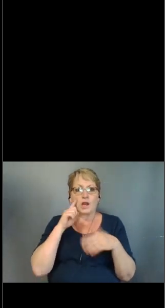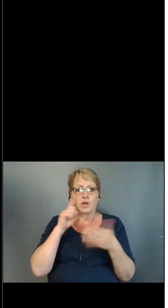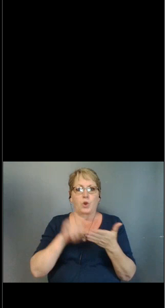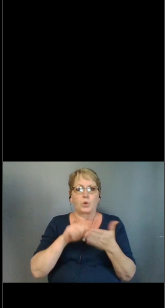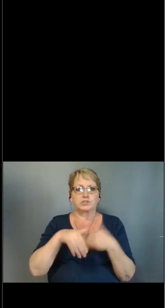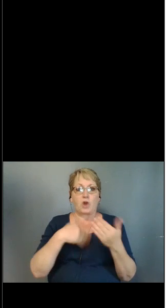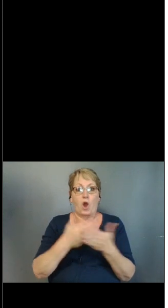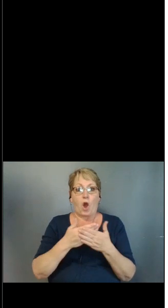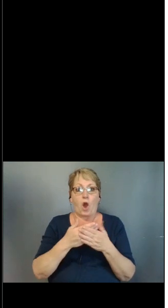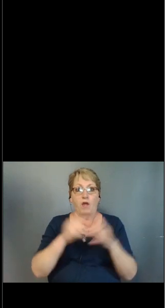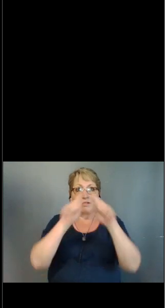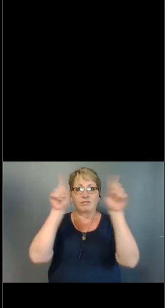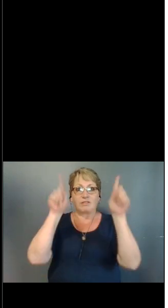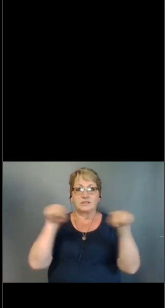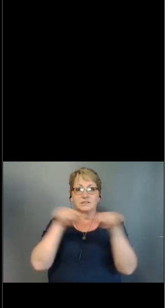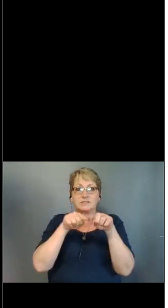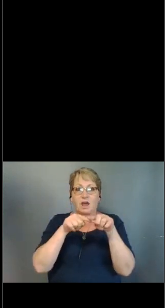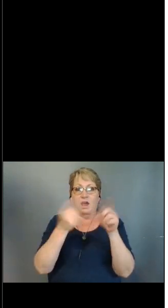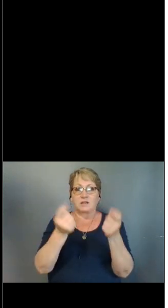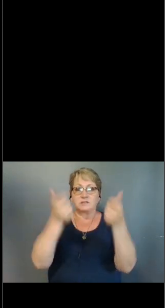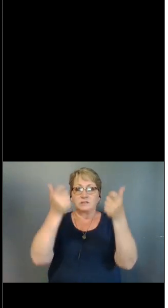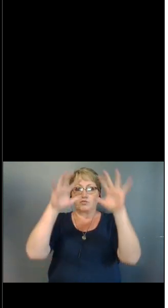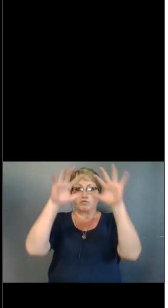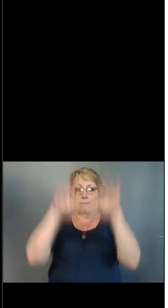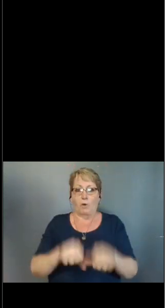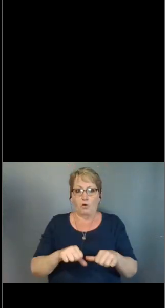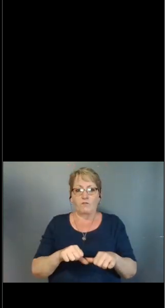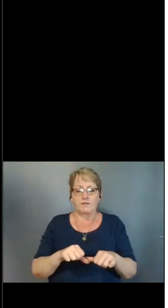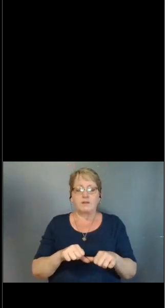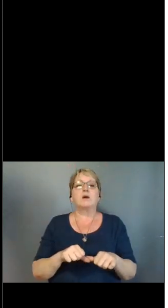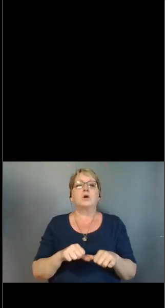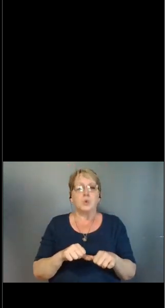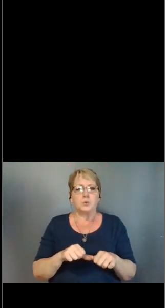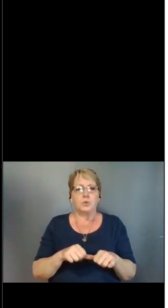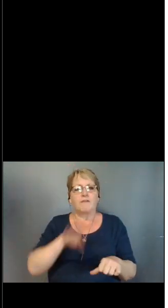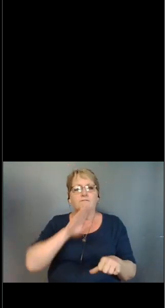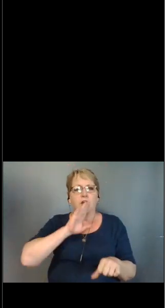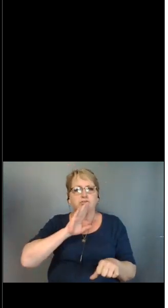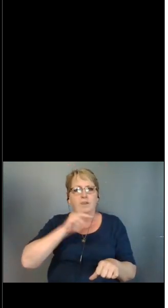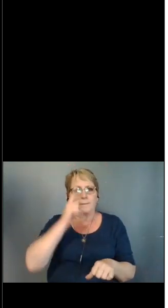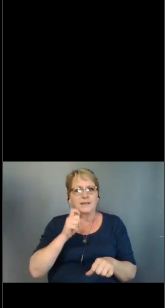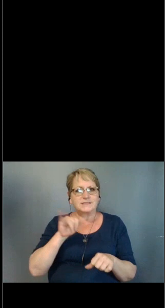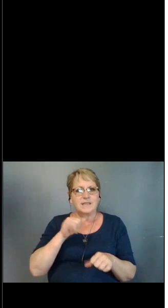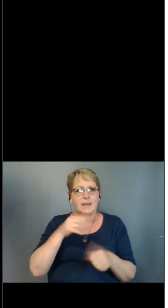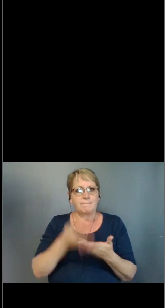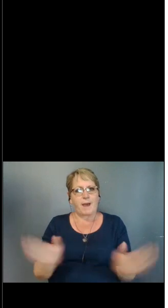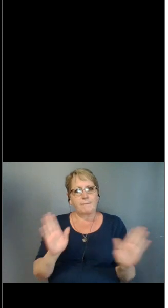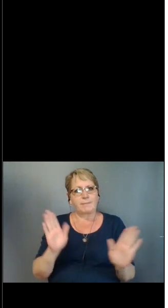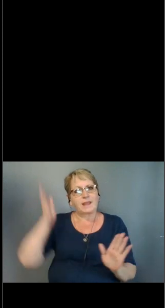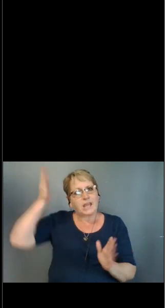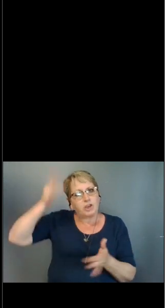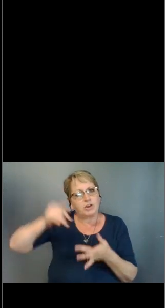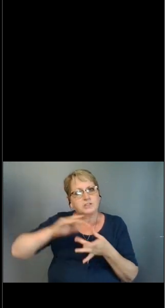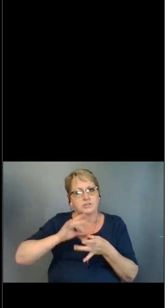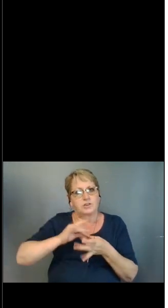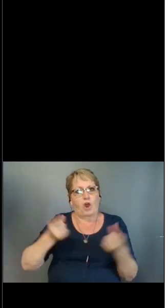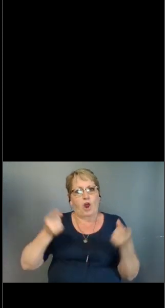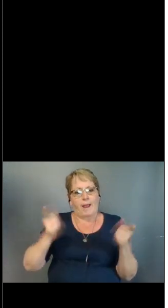signs on Baines had been permanently removed. And it was frustrating because these public hearings are taking place this